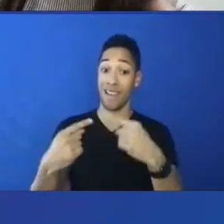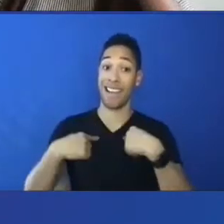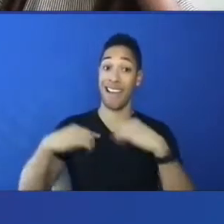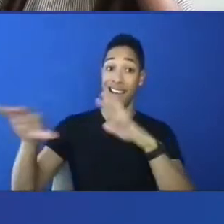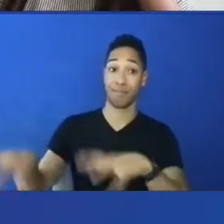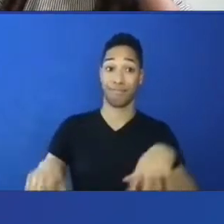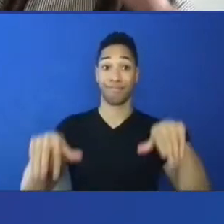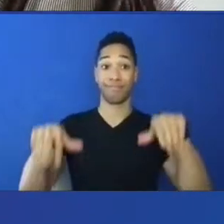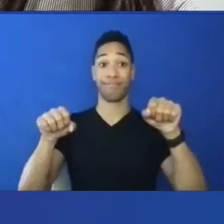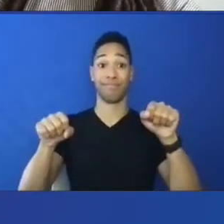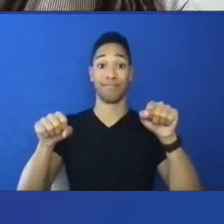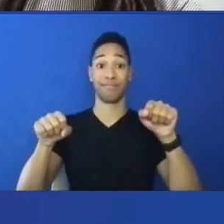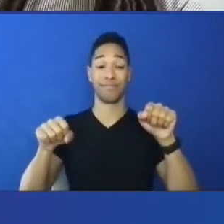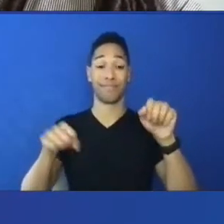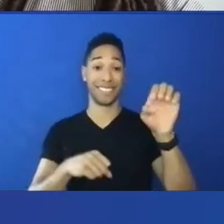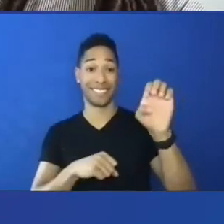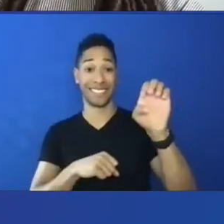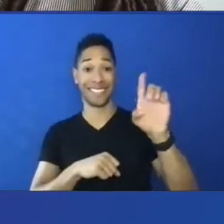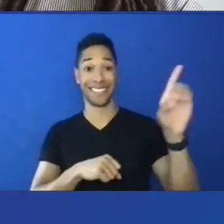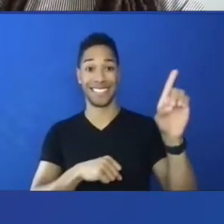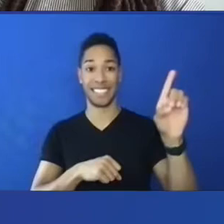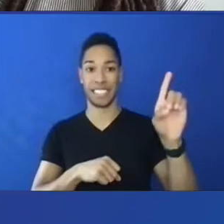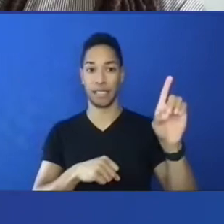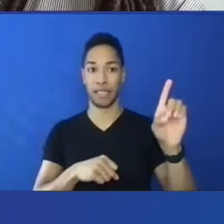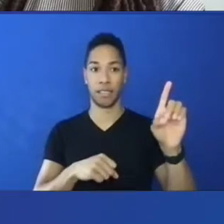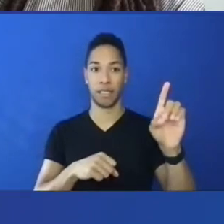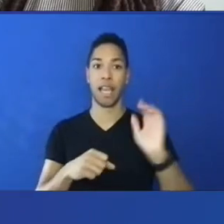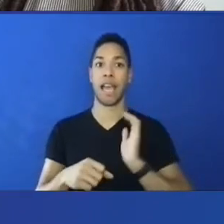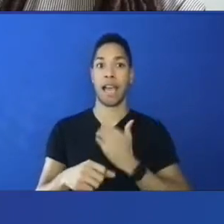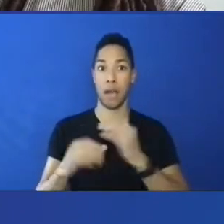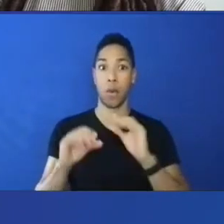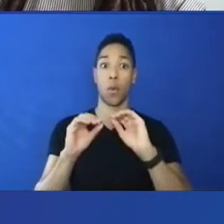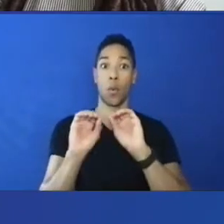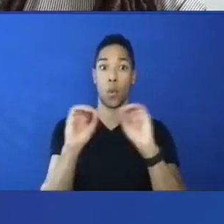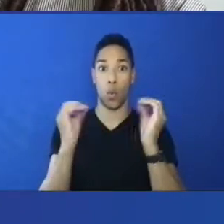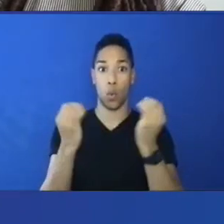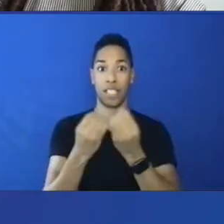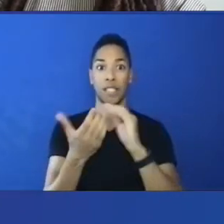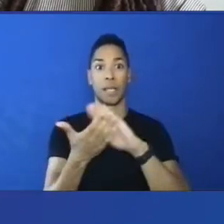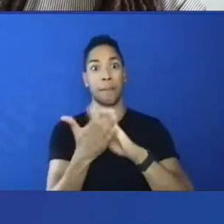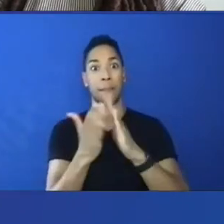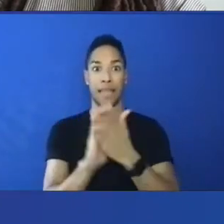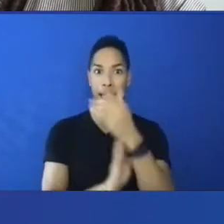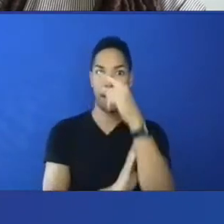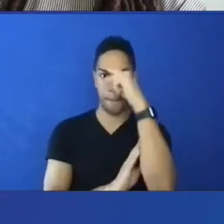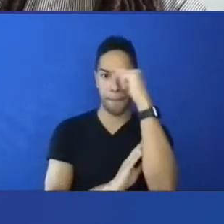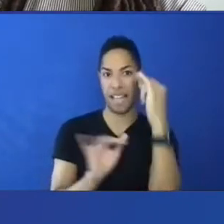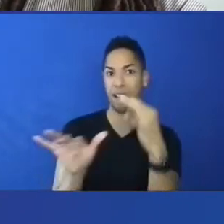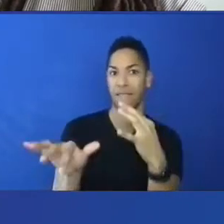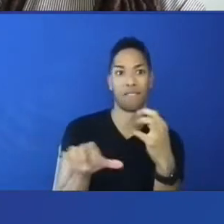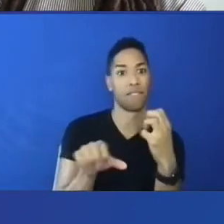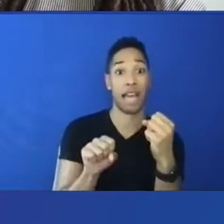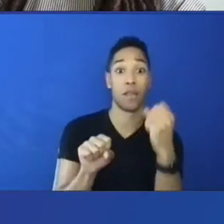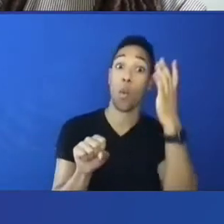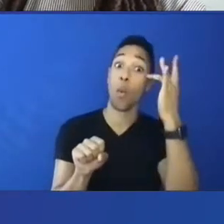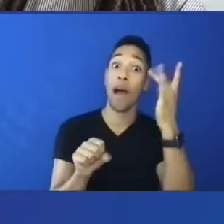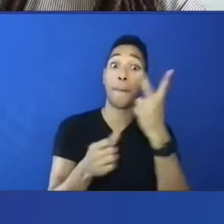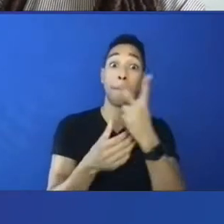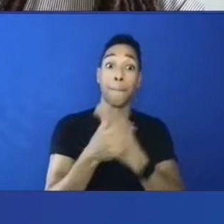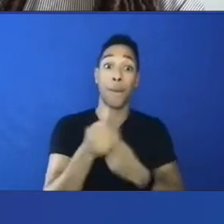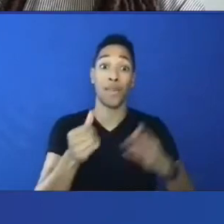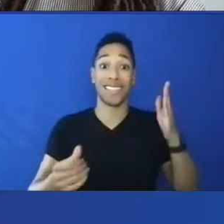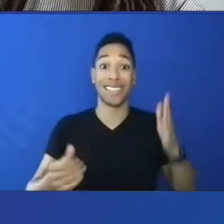title of executive artistic, became very black very quick, right? Because both sides were me.